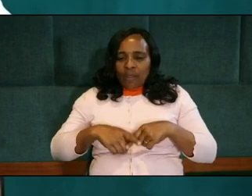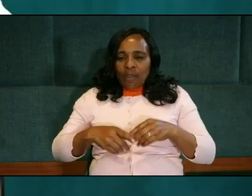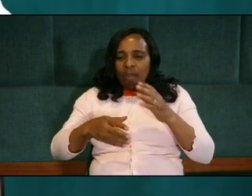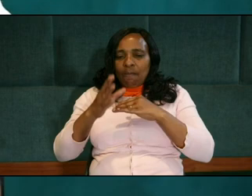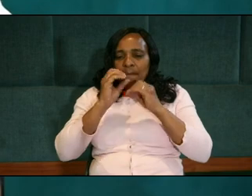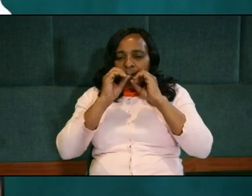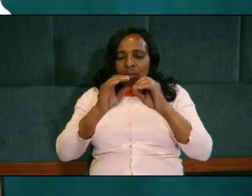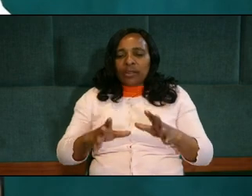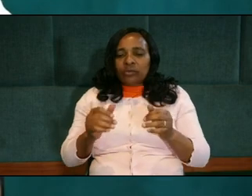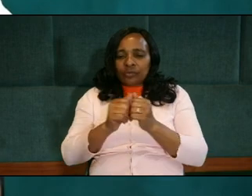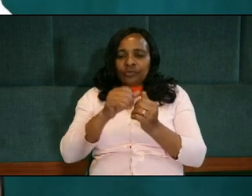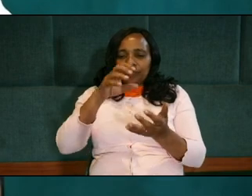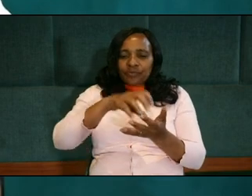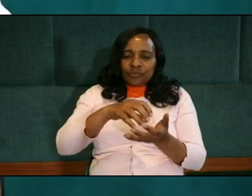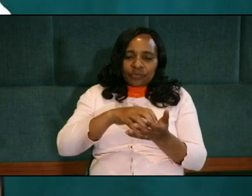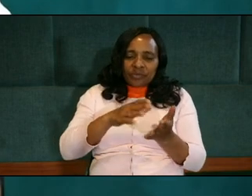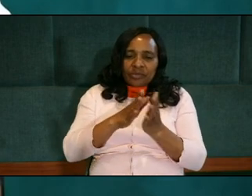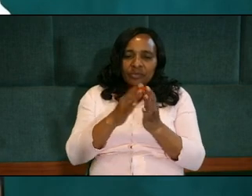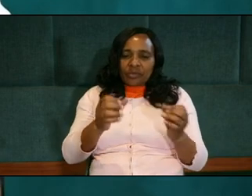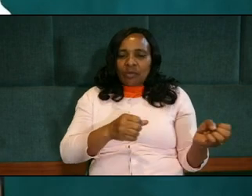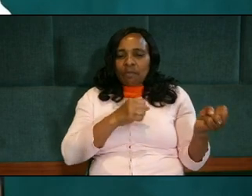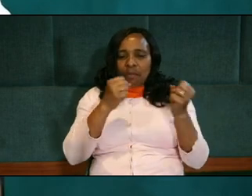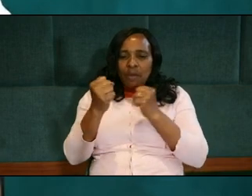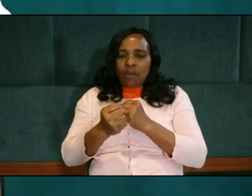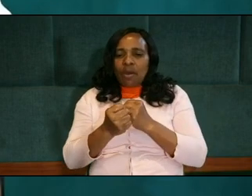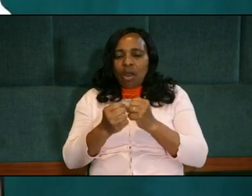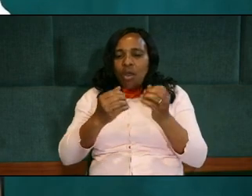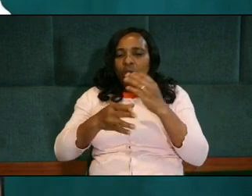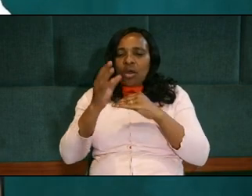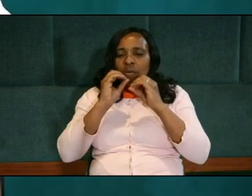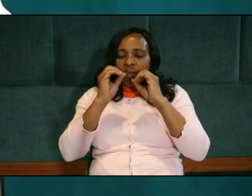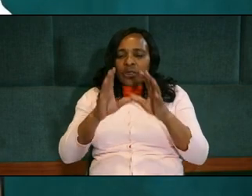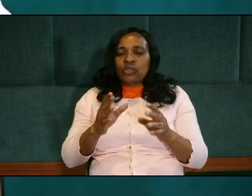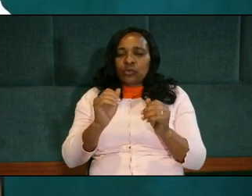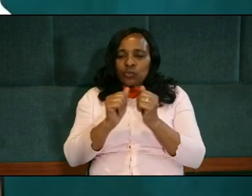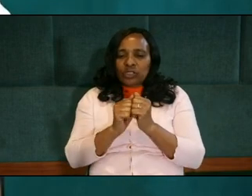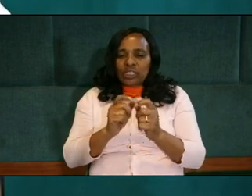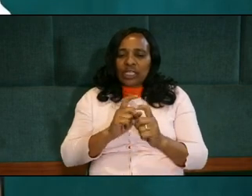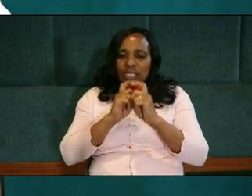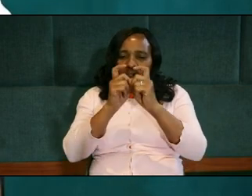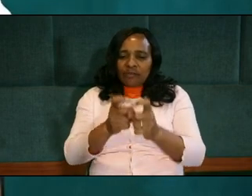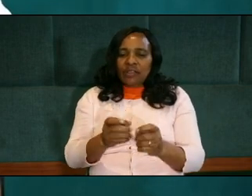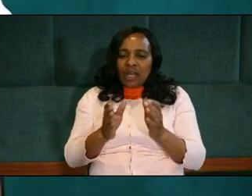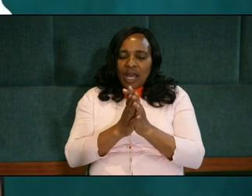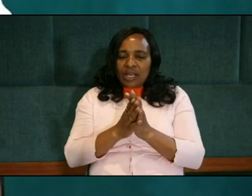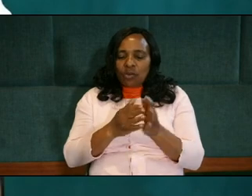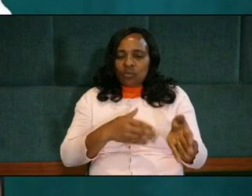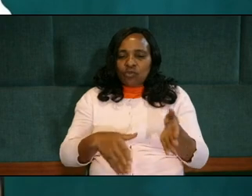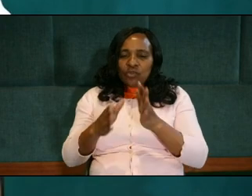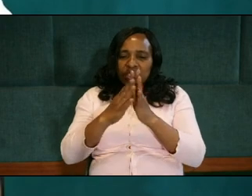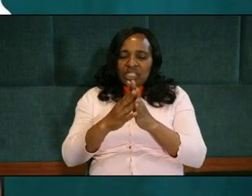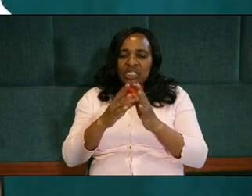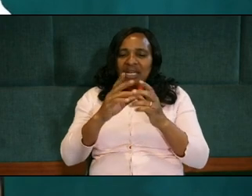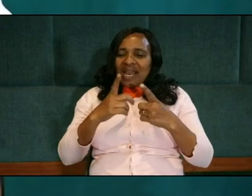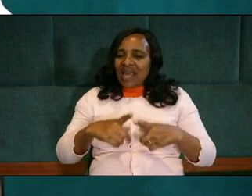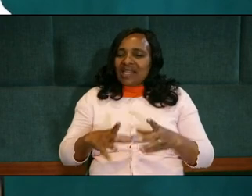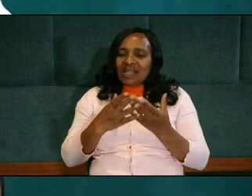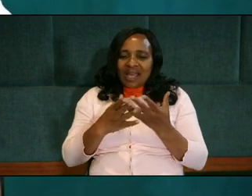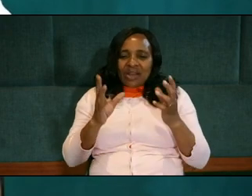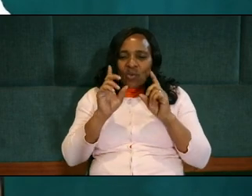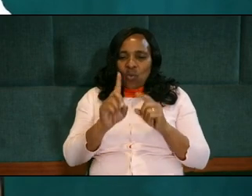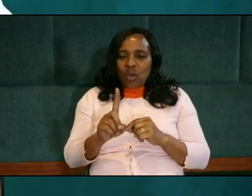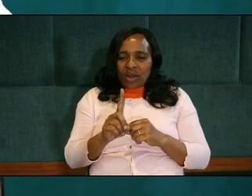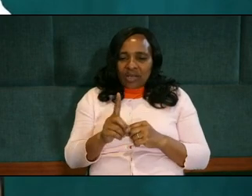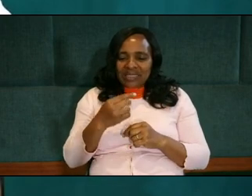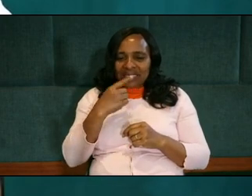you with position and power. God may bless you with gifts and privileges. Don't let anyone tell you you're too young to handle